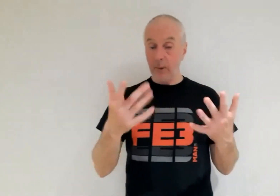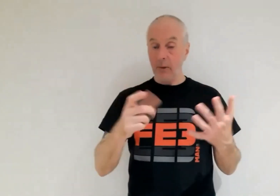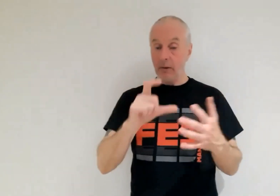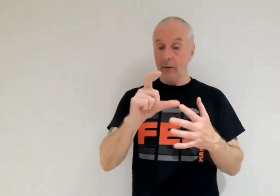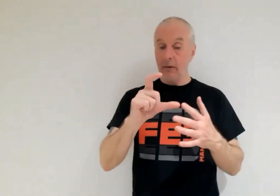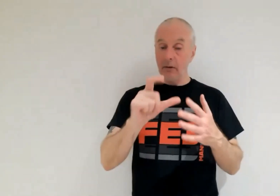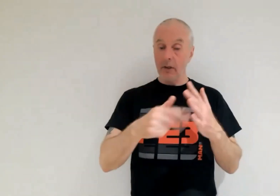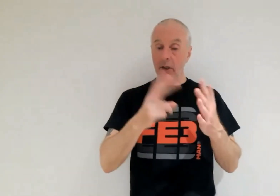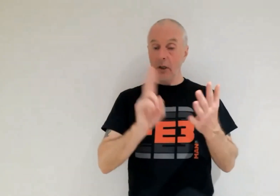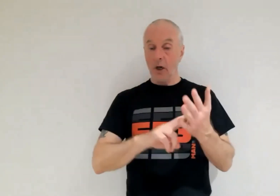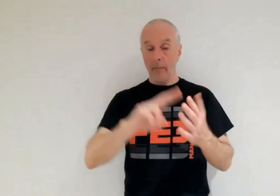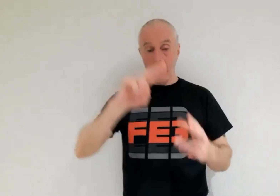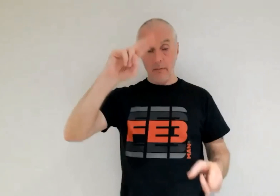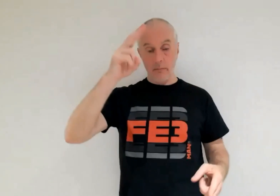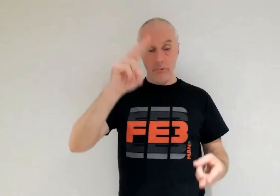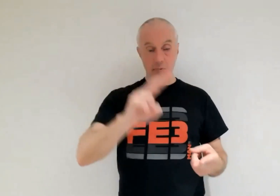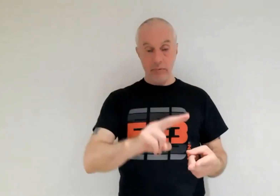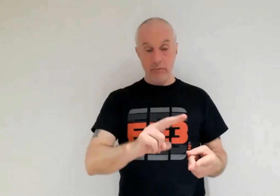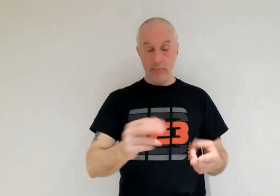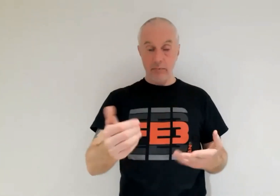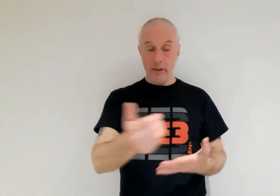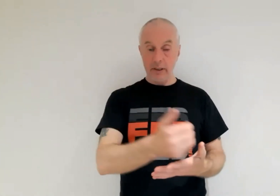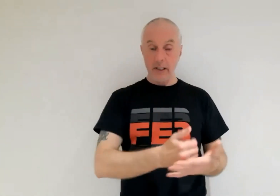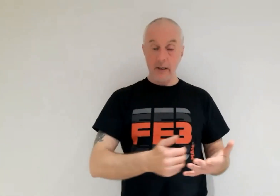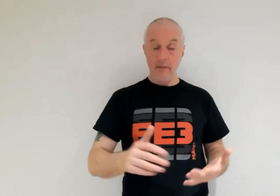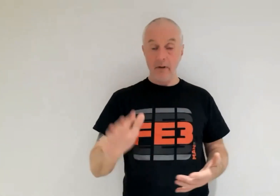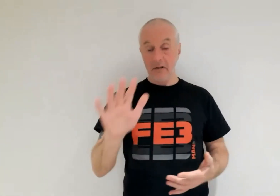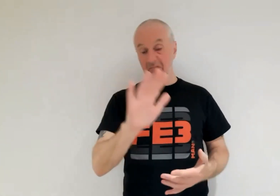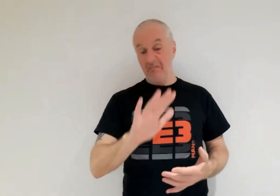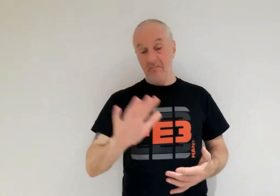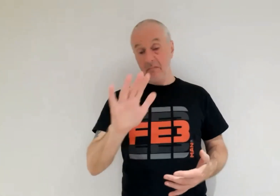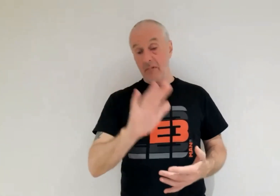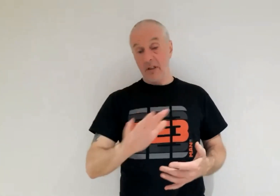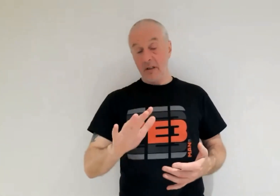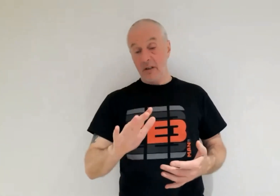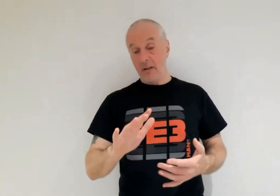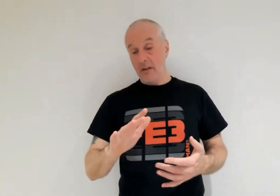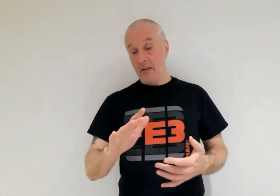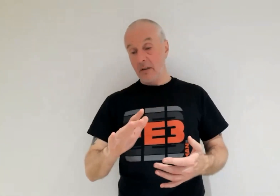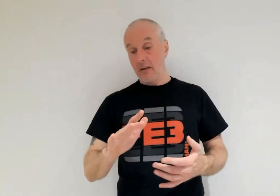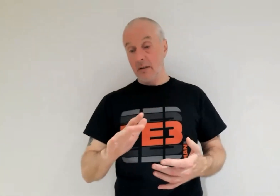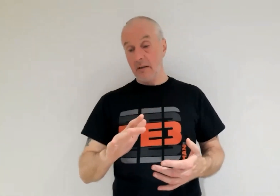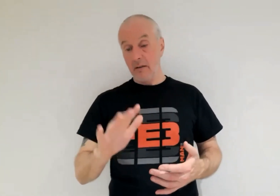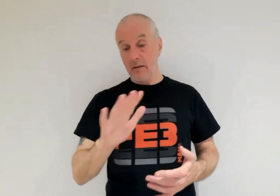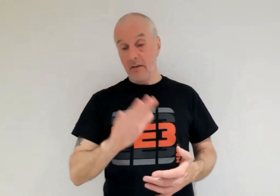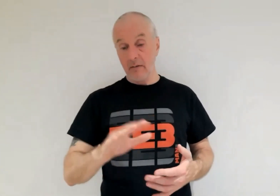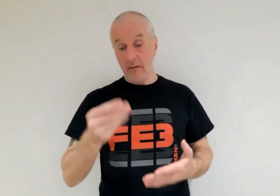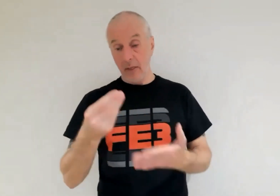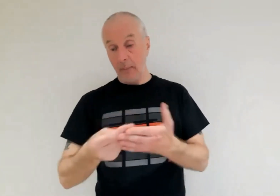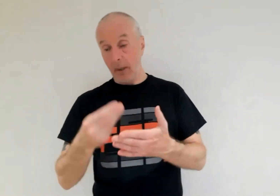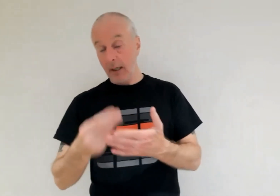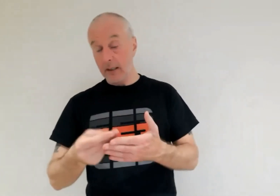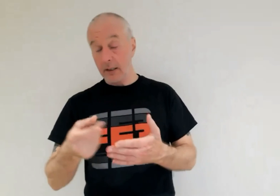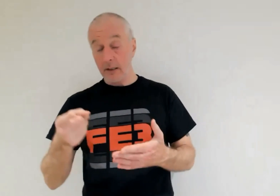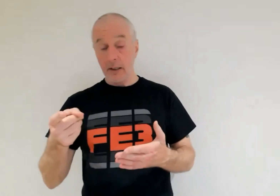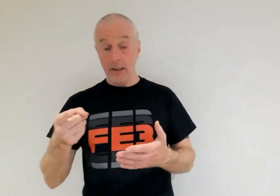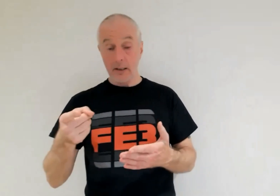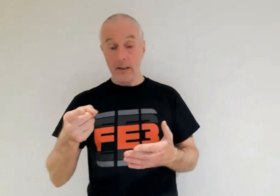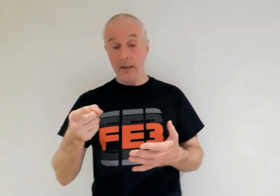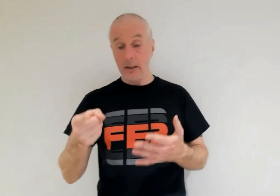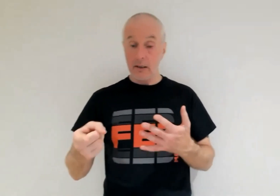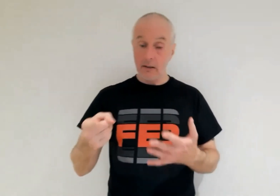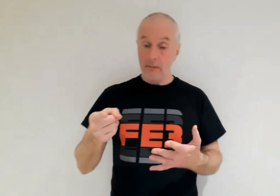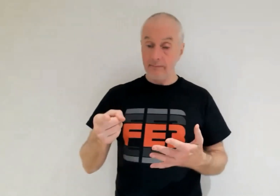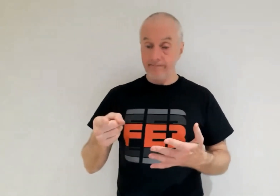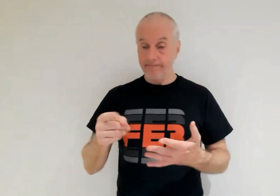the order of 98% on a kind of per energy basis for a price that's far more